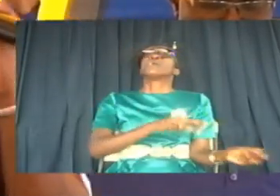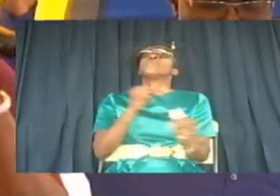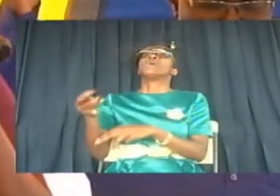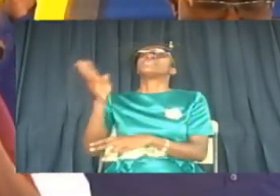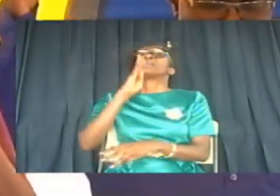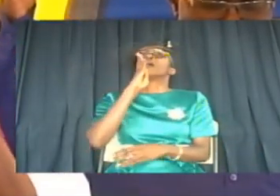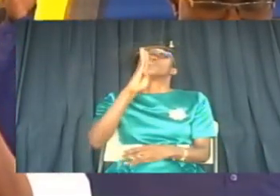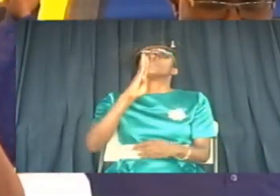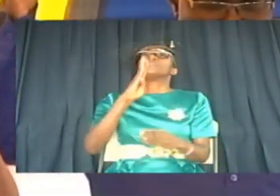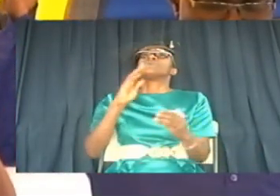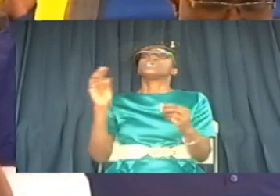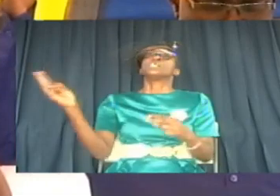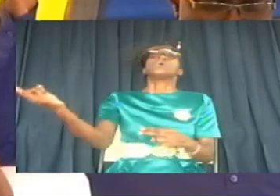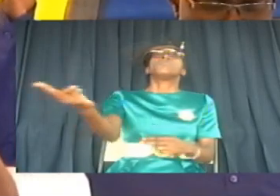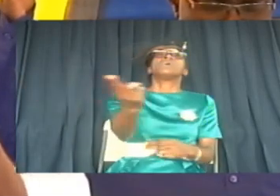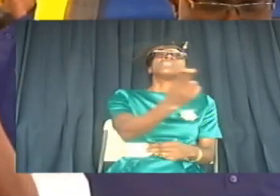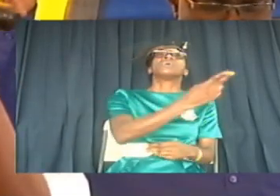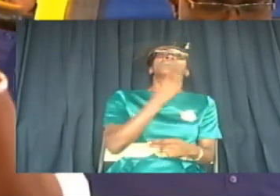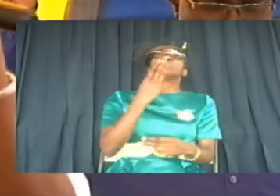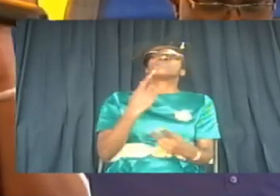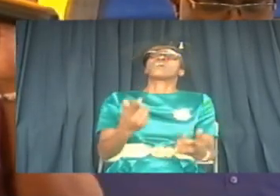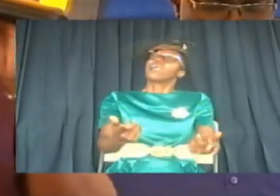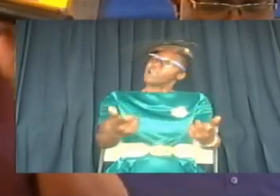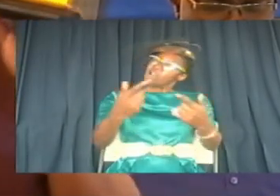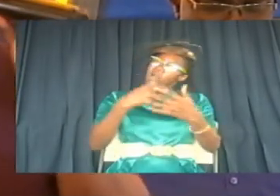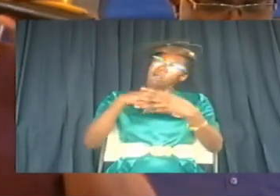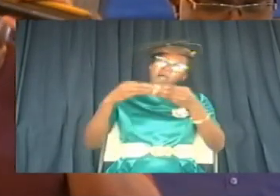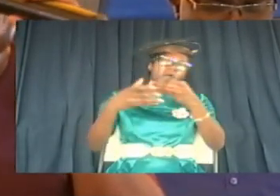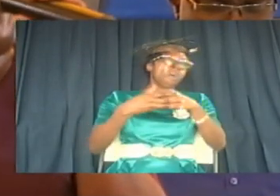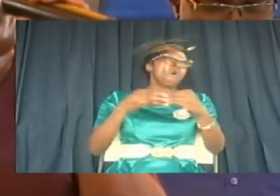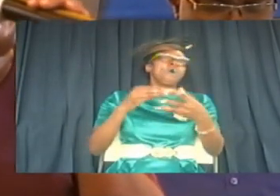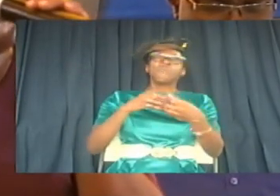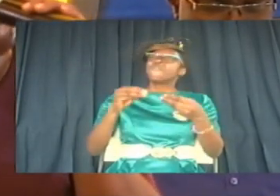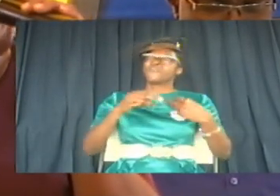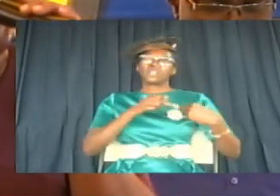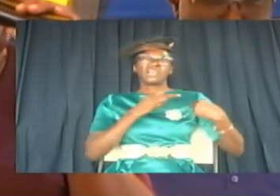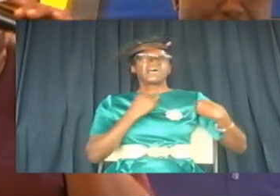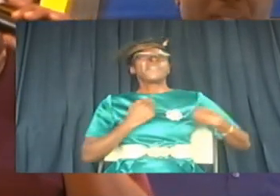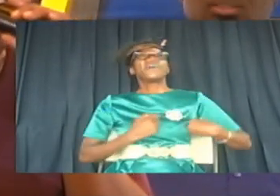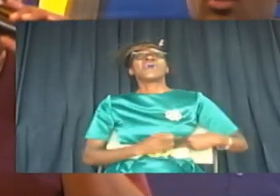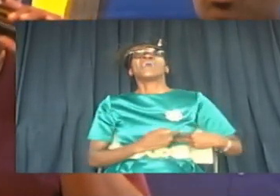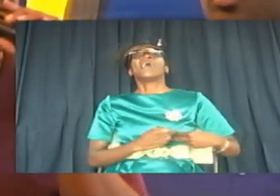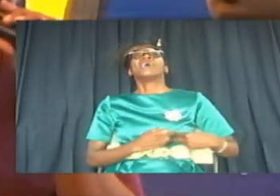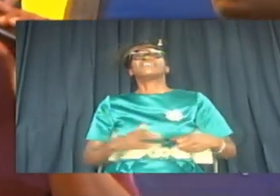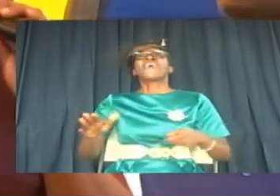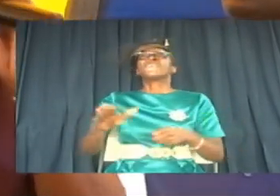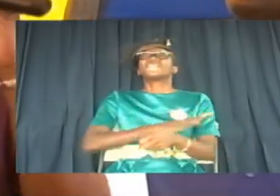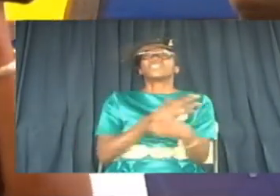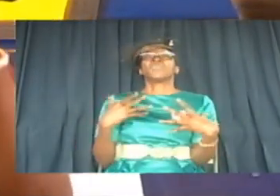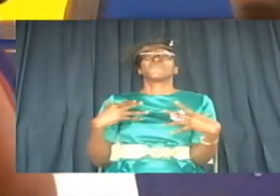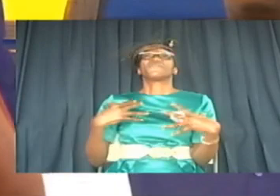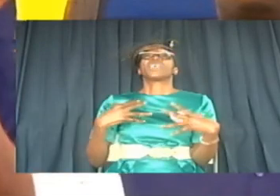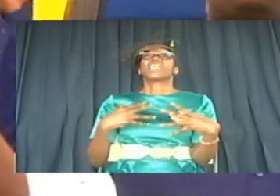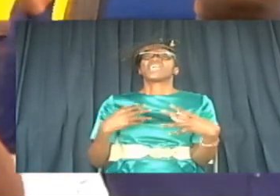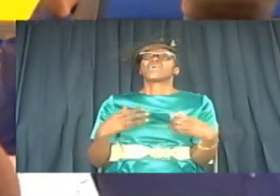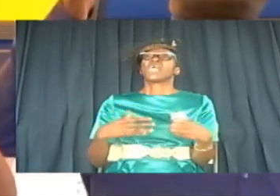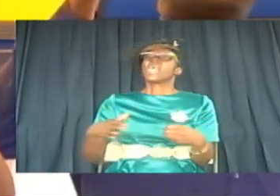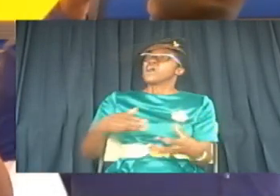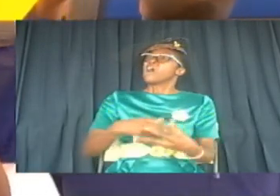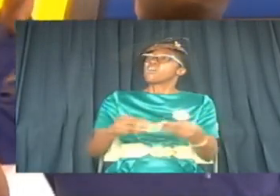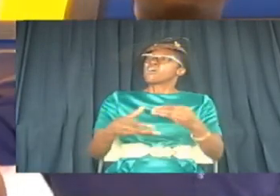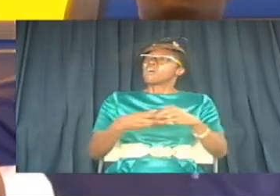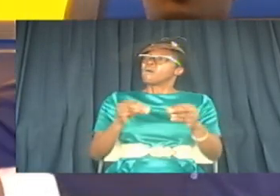with us. Lord Jesus, comfort, Almighty God, the hearts that are filled with fear. Comfort,